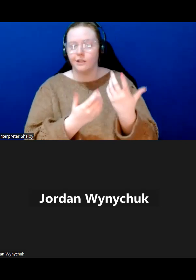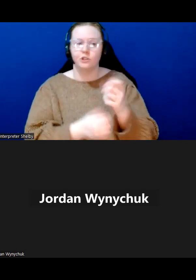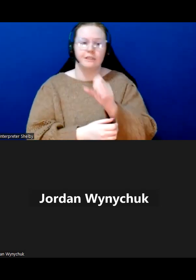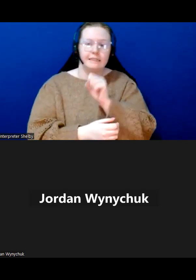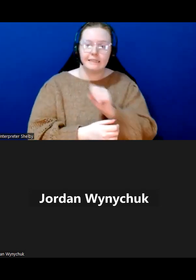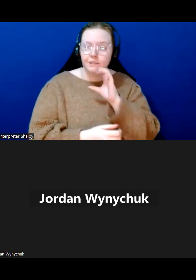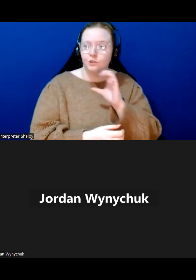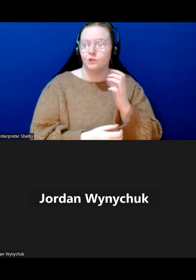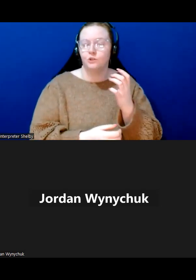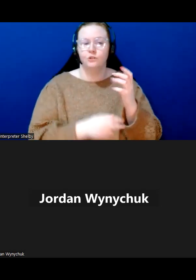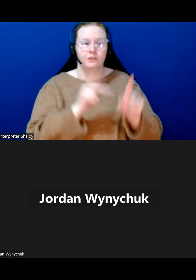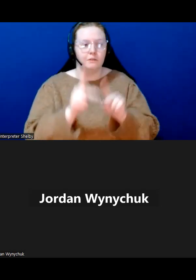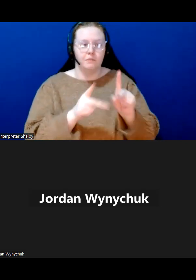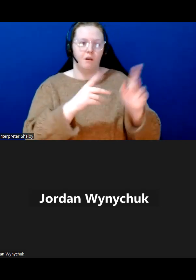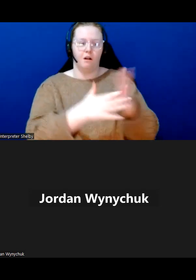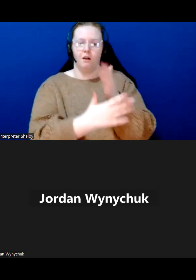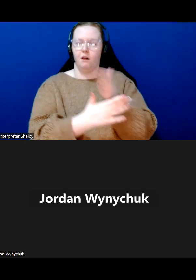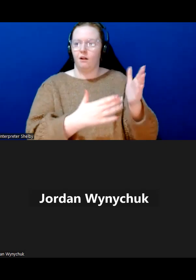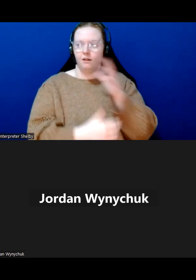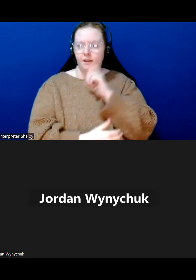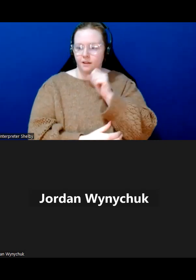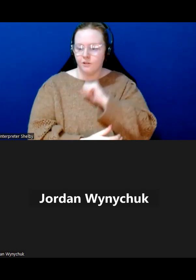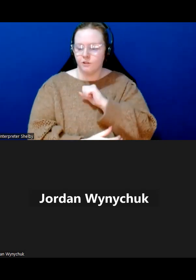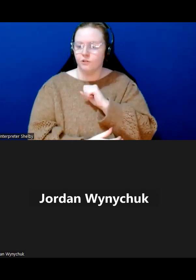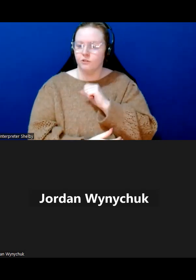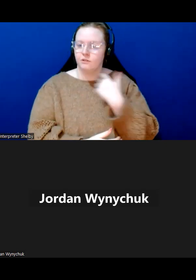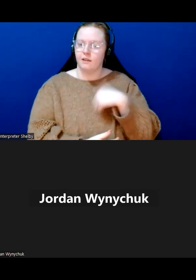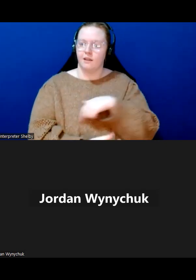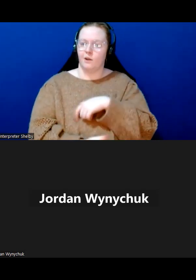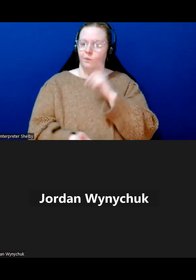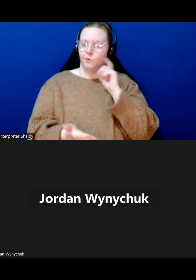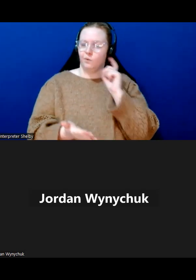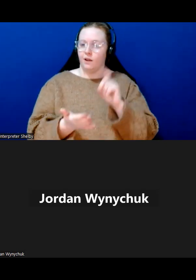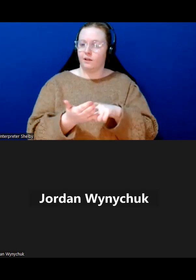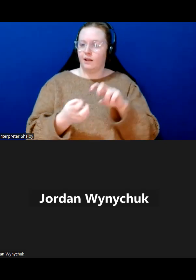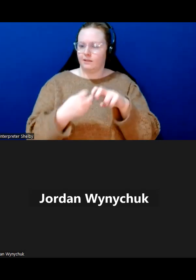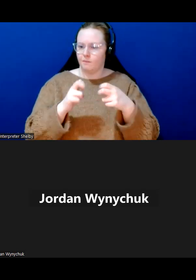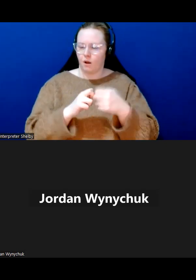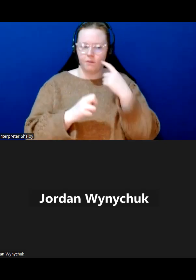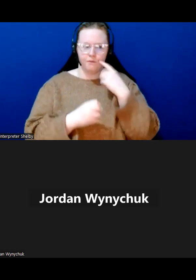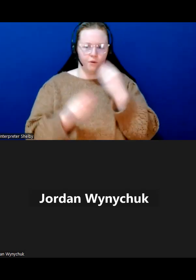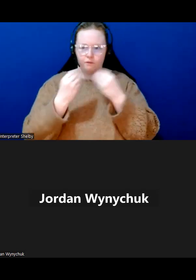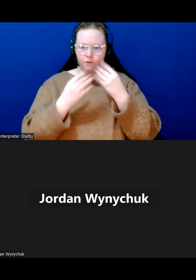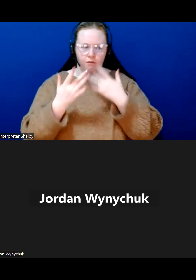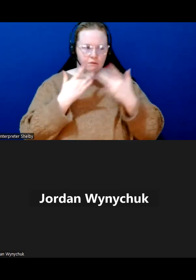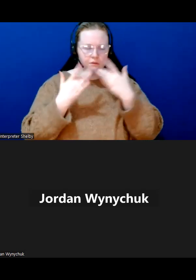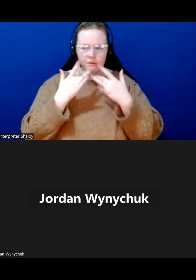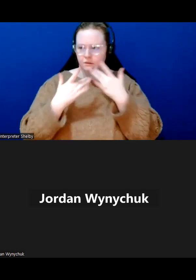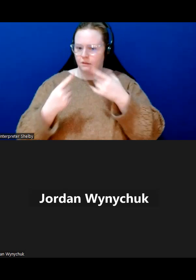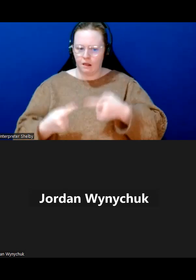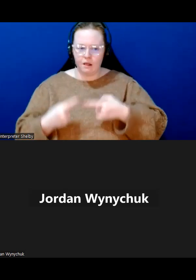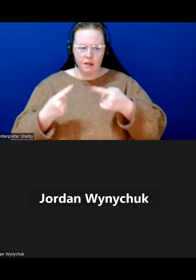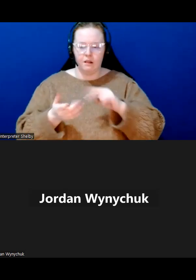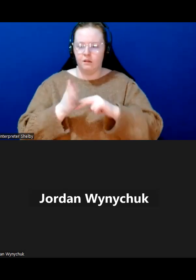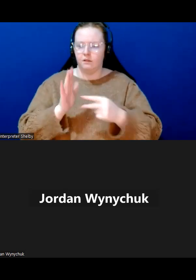with people of all ages. We recognize and acknowledge that the problem of food security is something that's going to take all of us in order